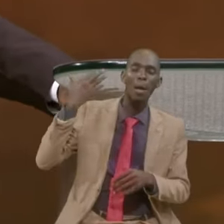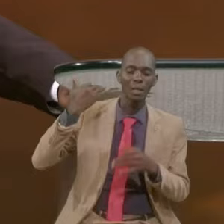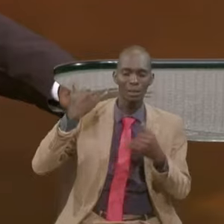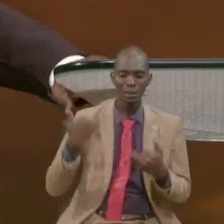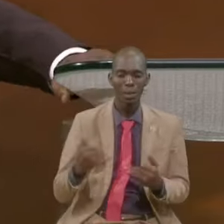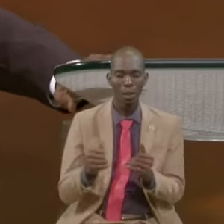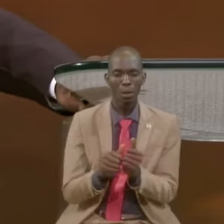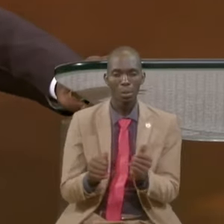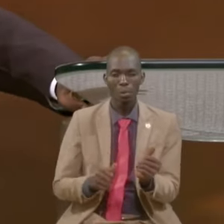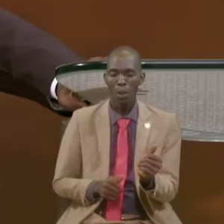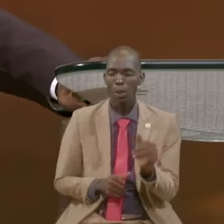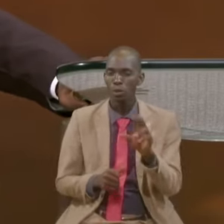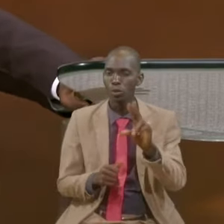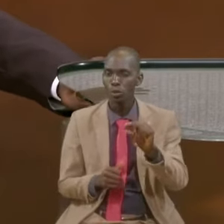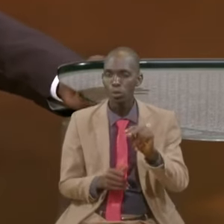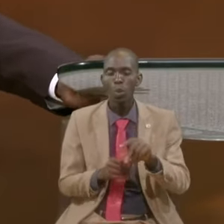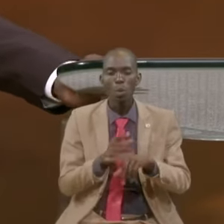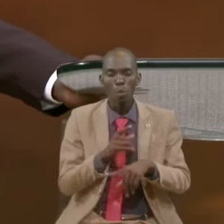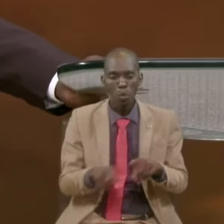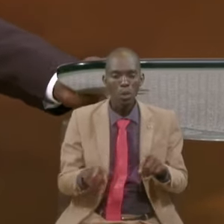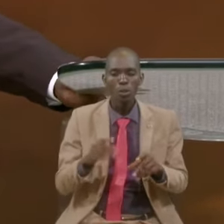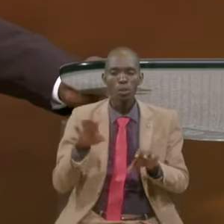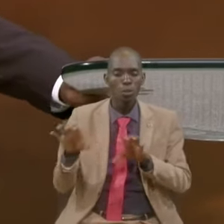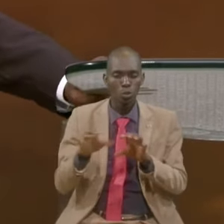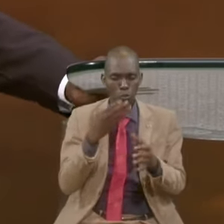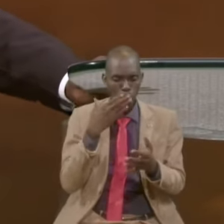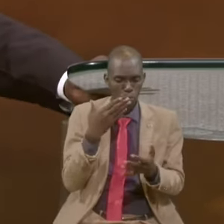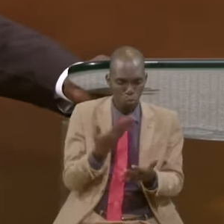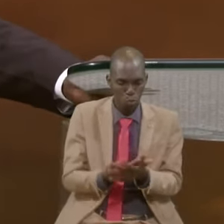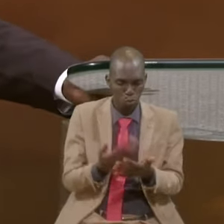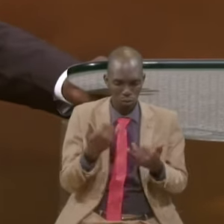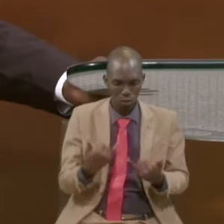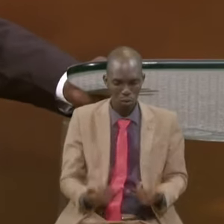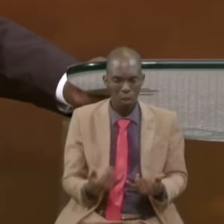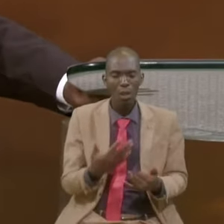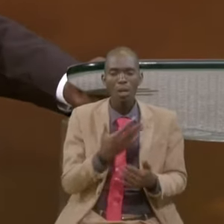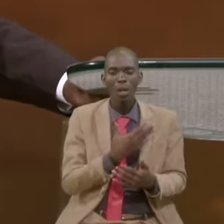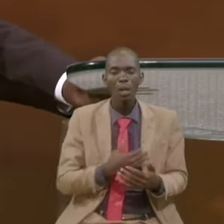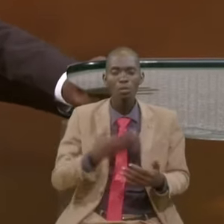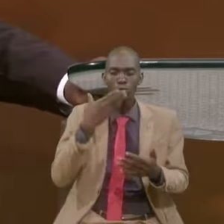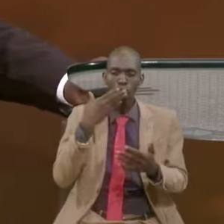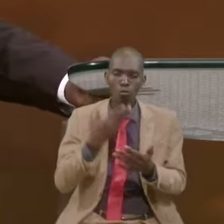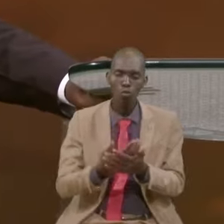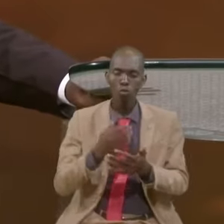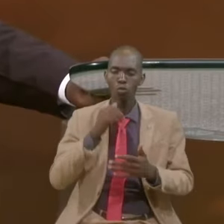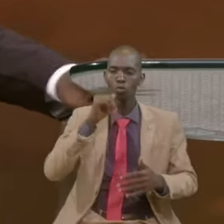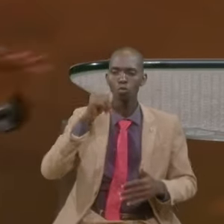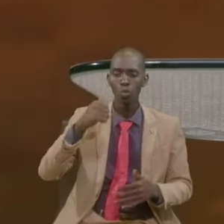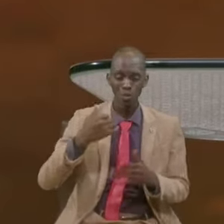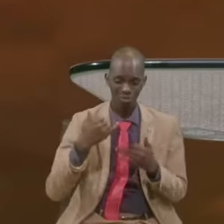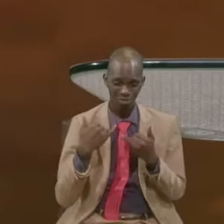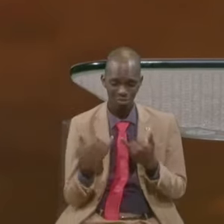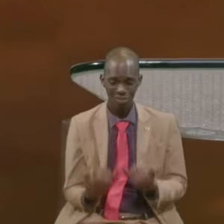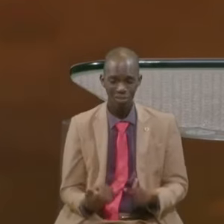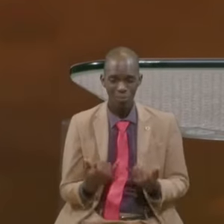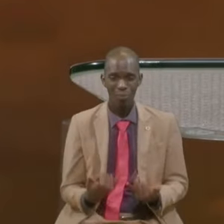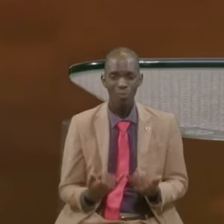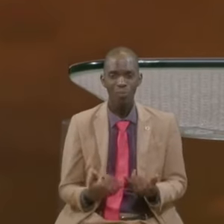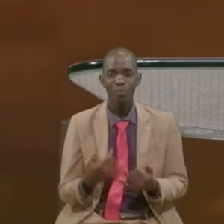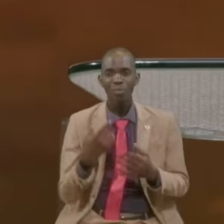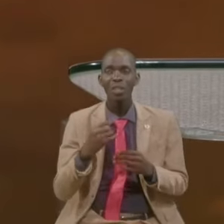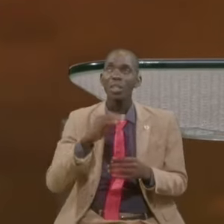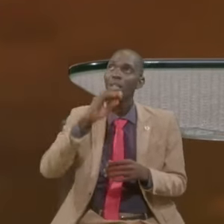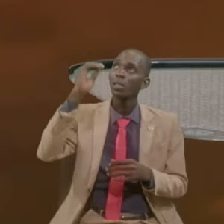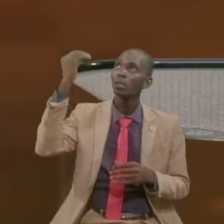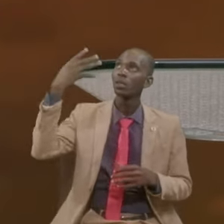he's promising us, I'll walk good, I'll do good in the future. Today, at the present time, the grace of